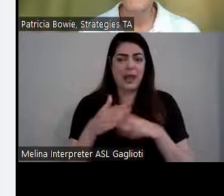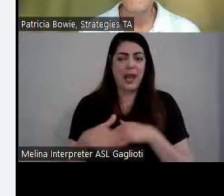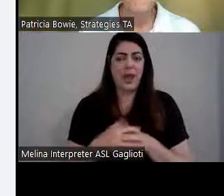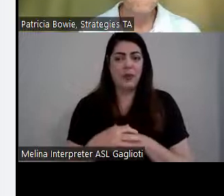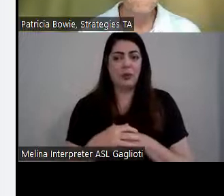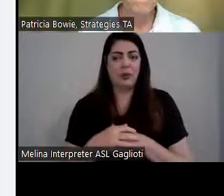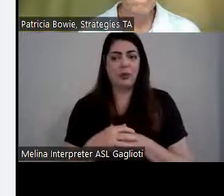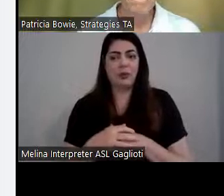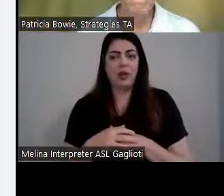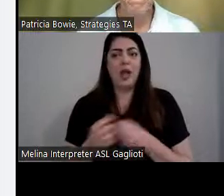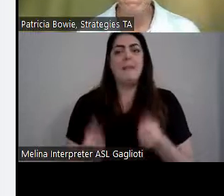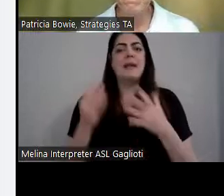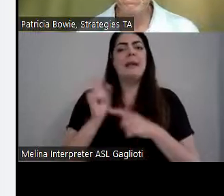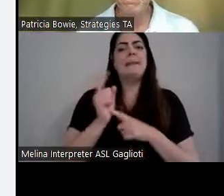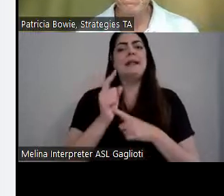for the breakout?